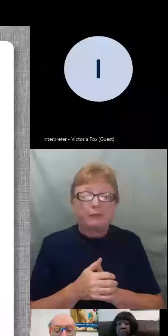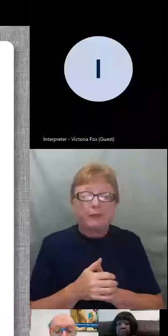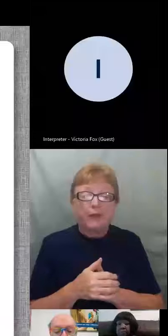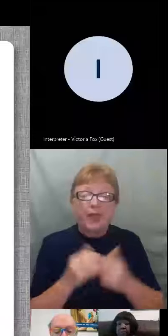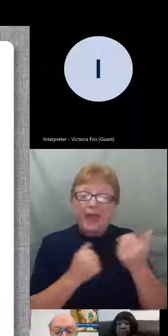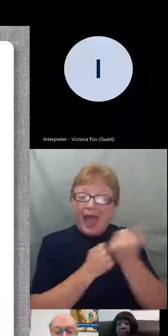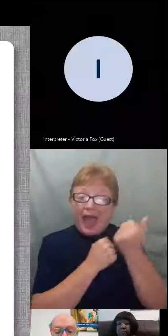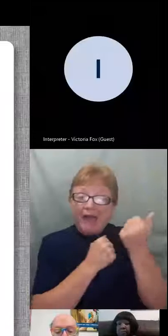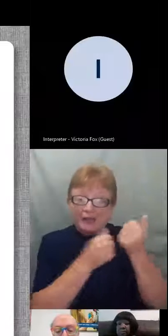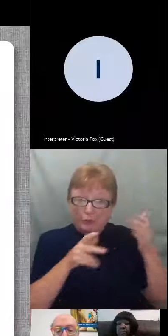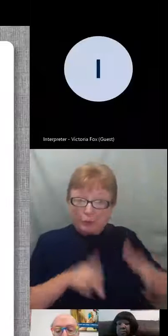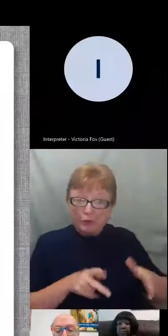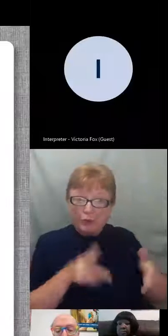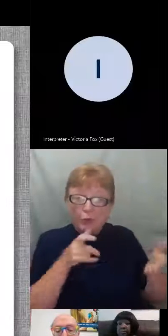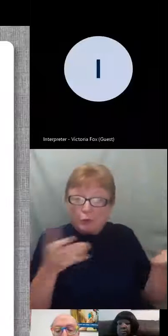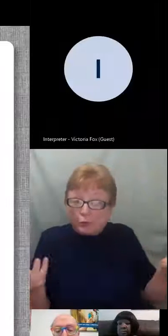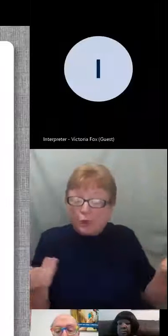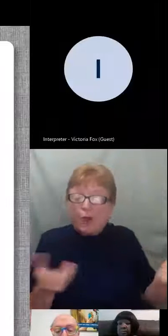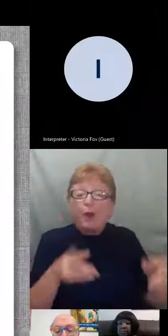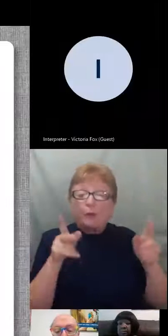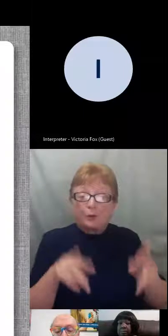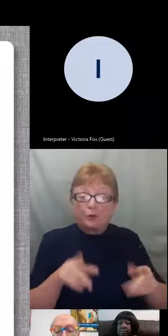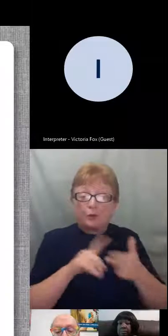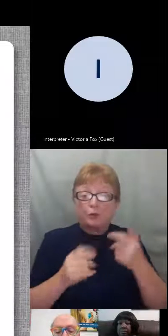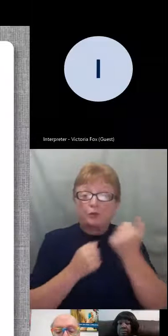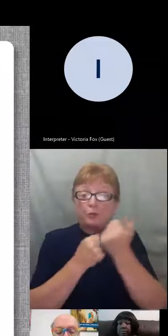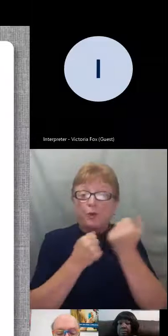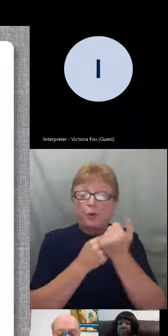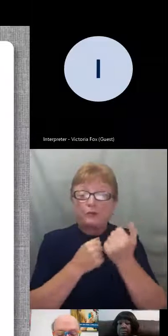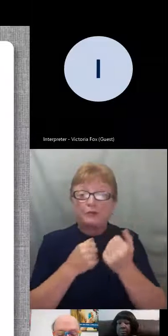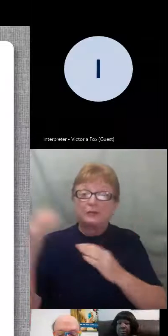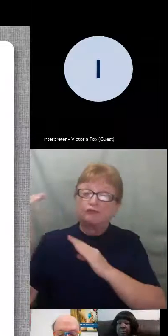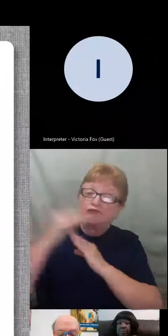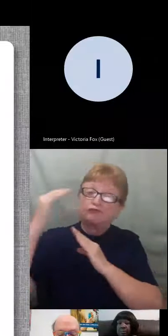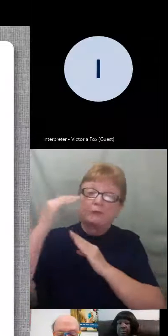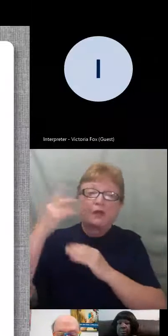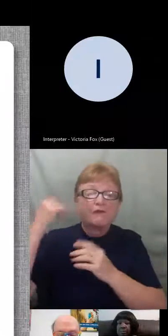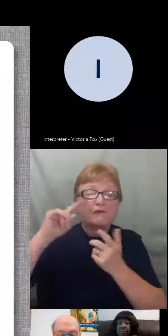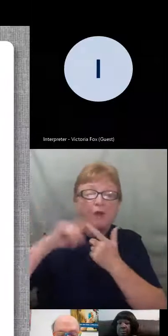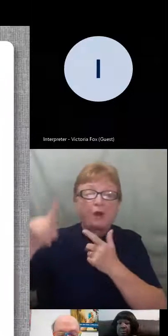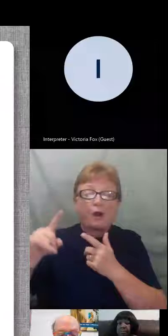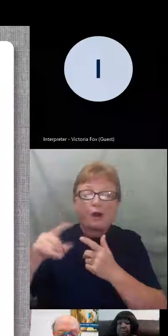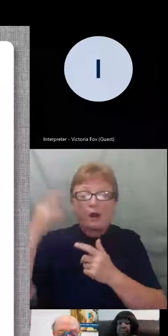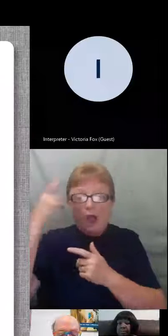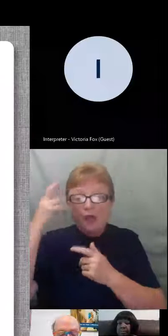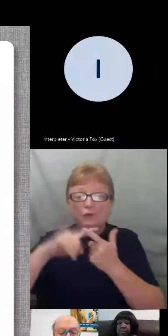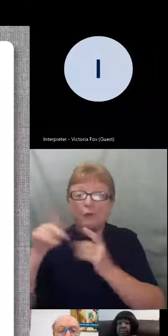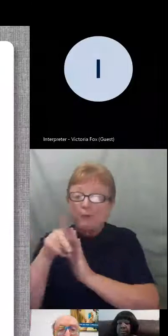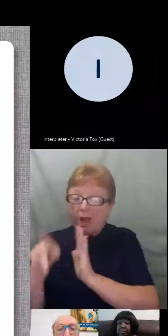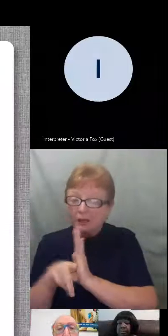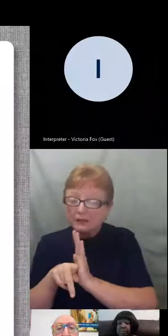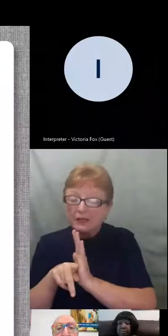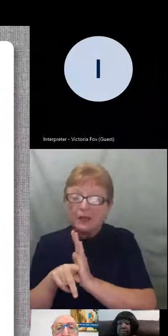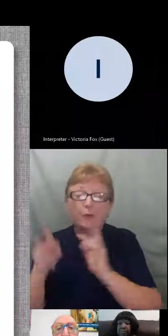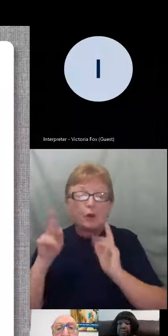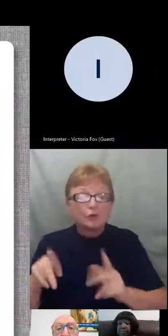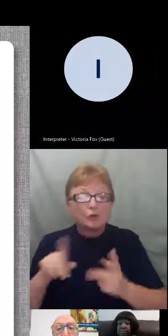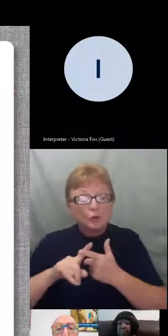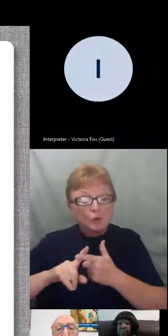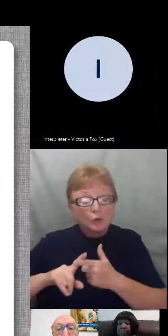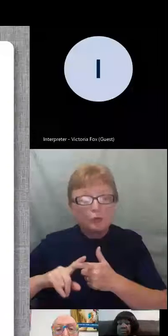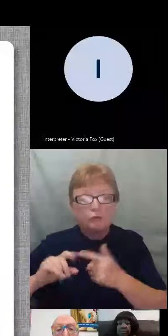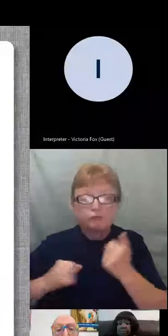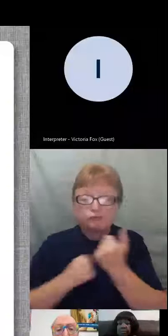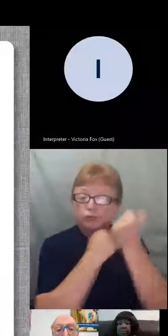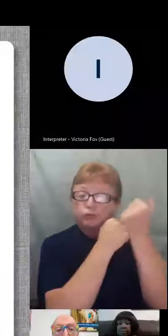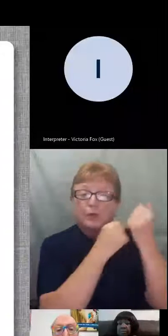An advocate is a person who supports and champions for a cause or a policy, a person who works for